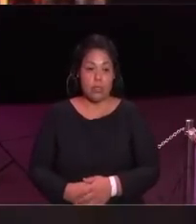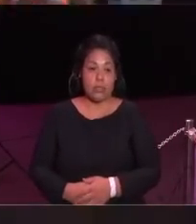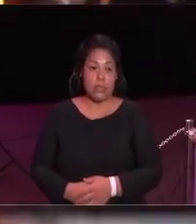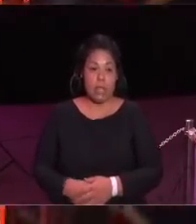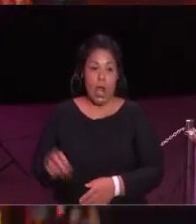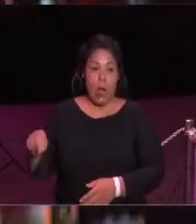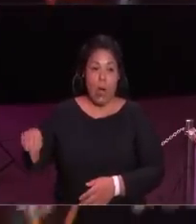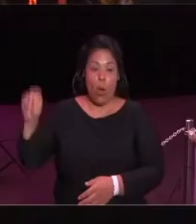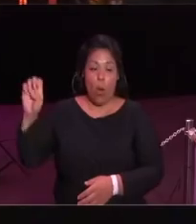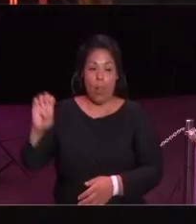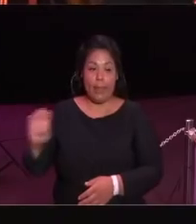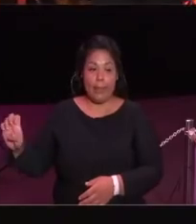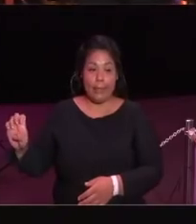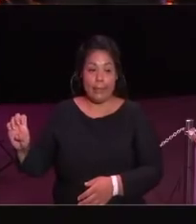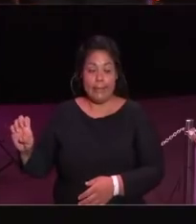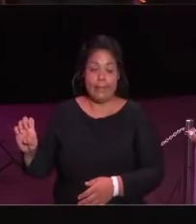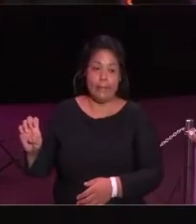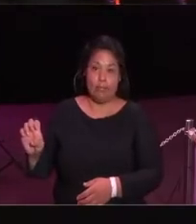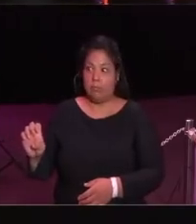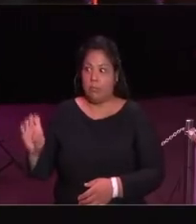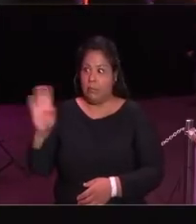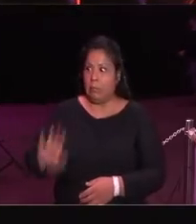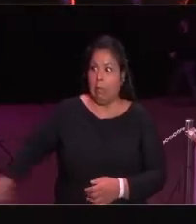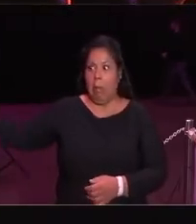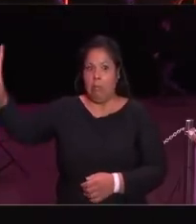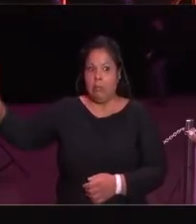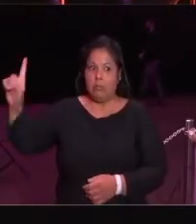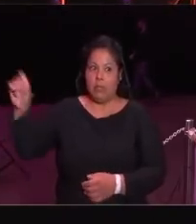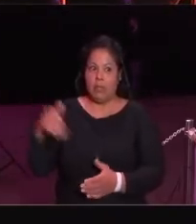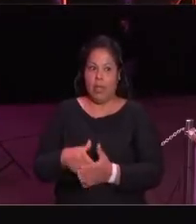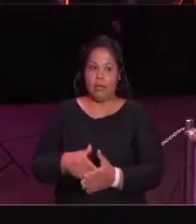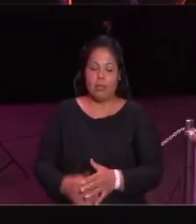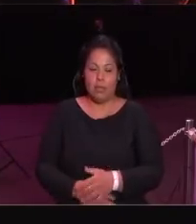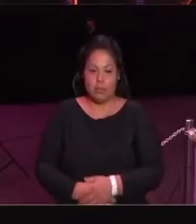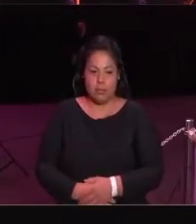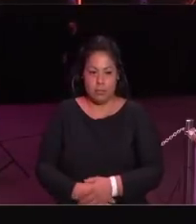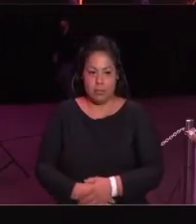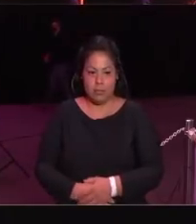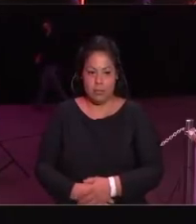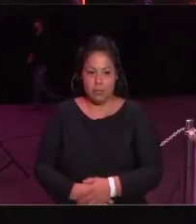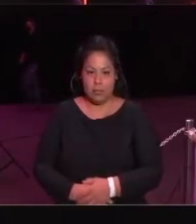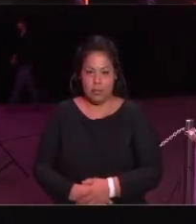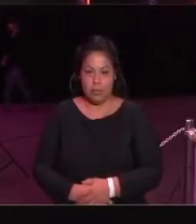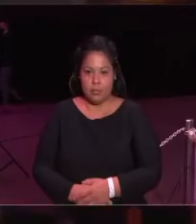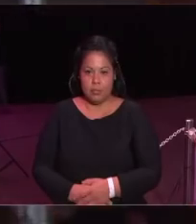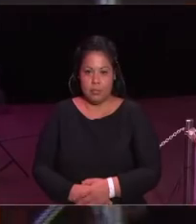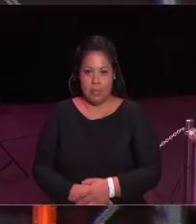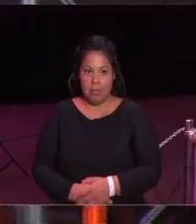Northeast Coast District, $1,000.